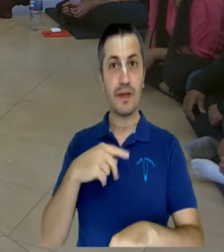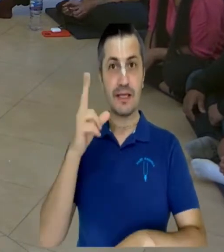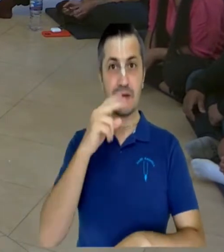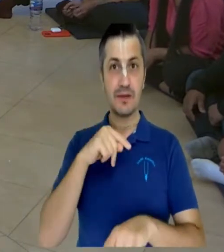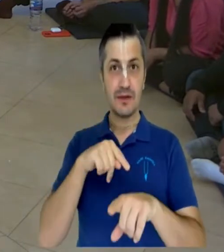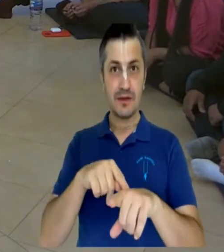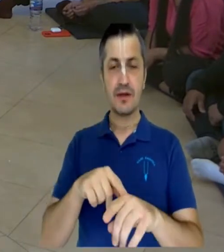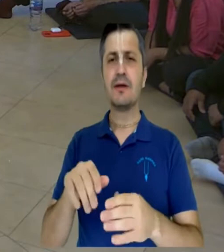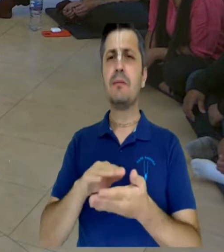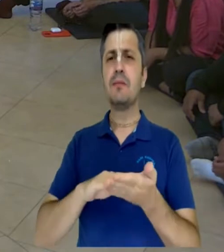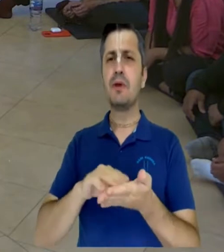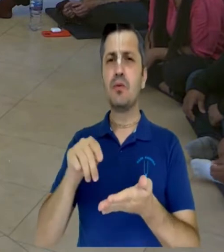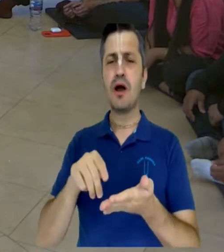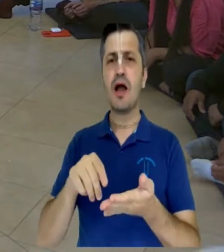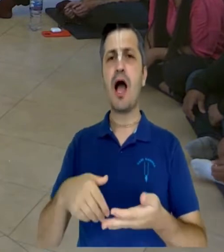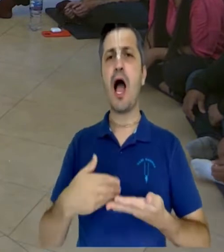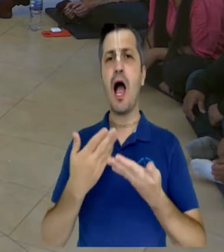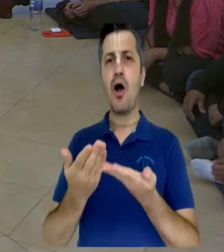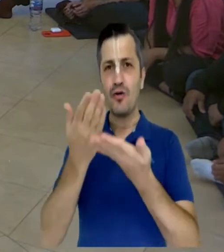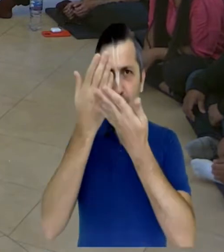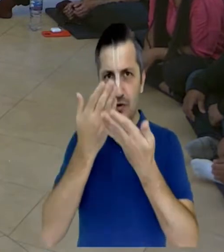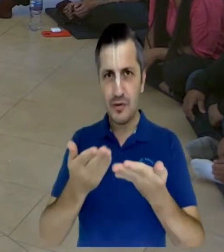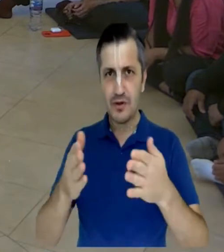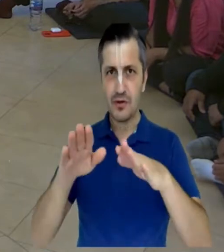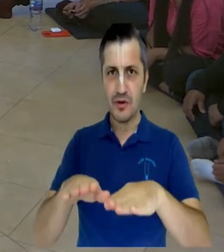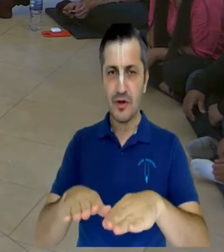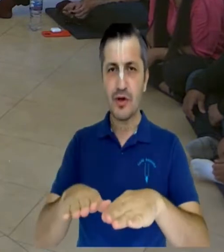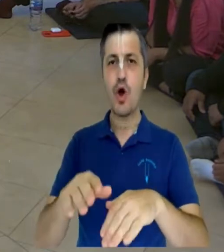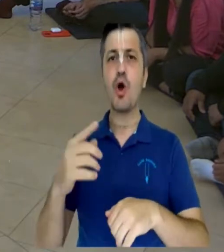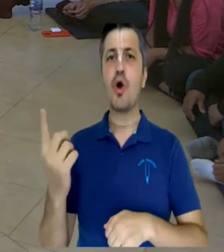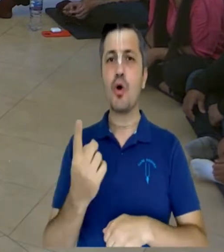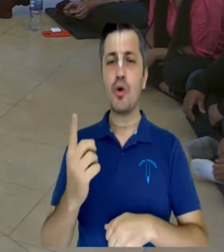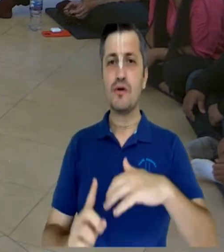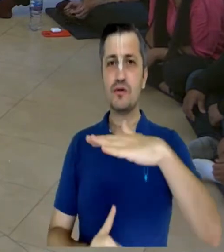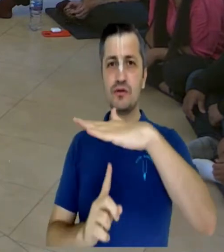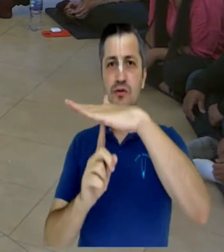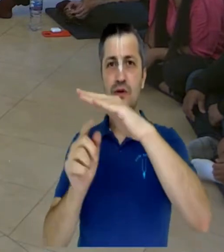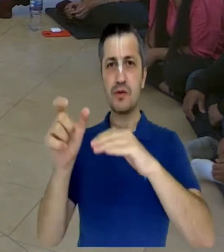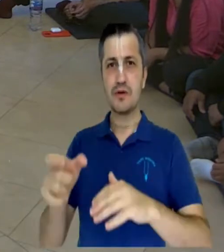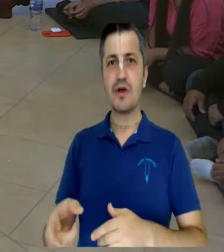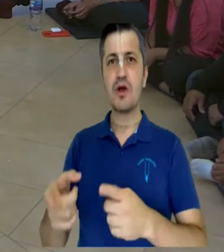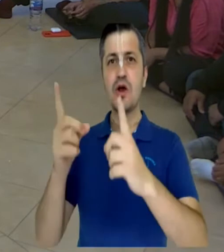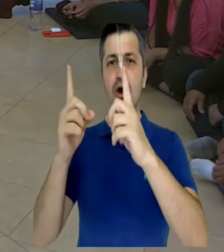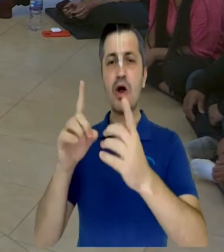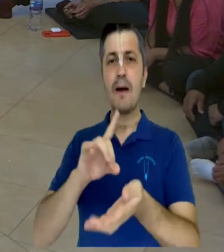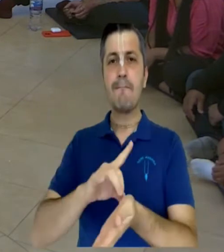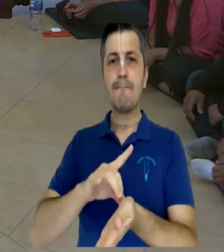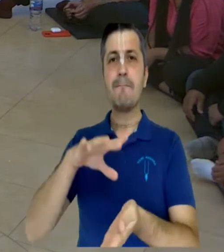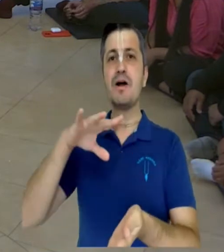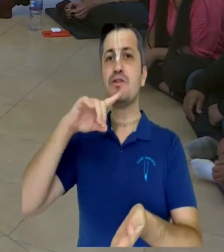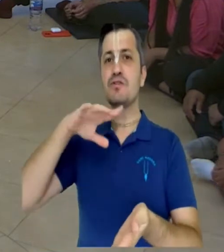offer my respectful obeisances to the Supreme Personality of Godhead, Vasudeva, who has appeared as a son